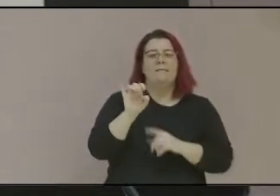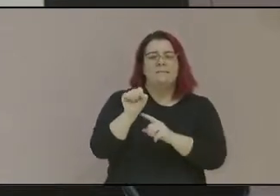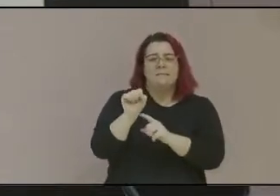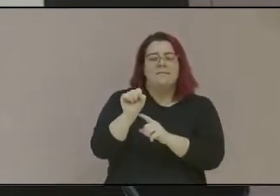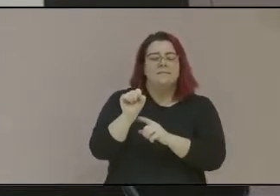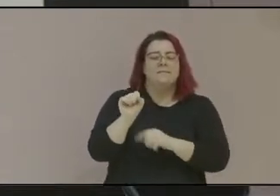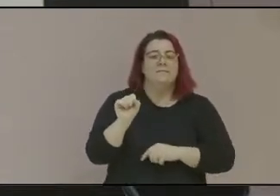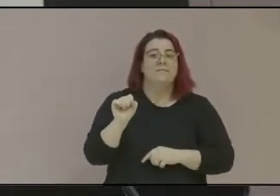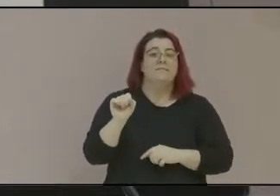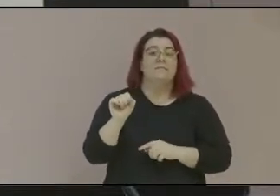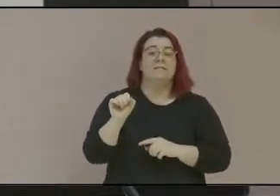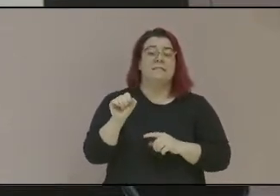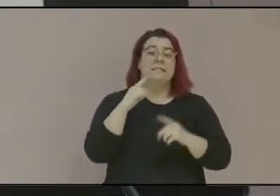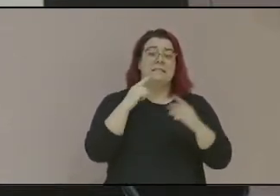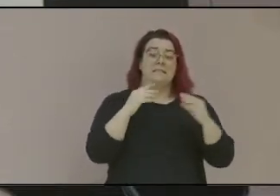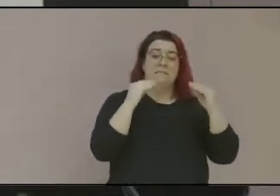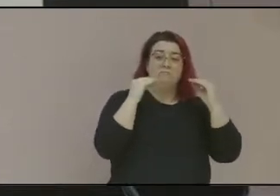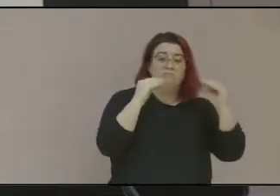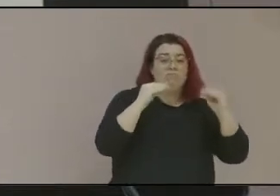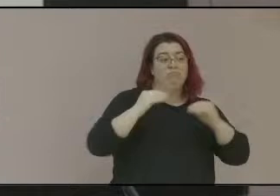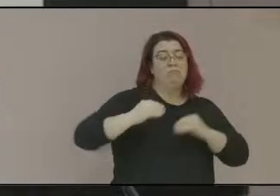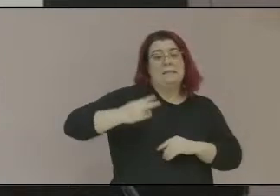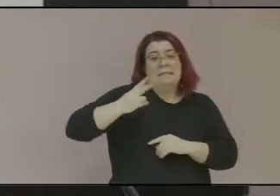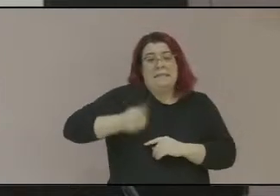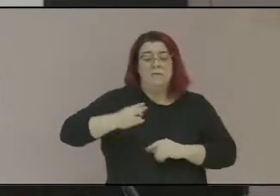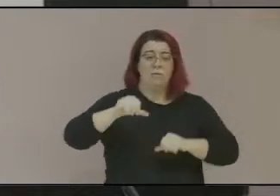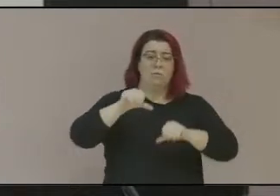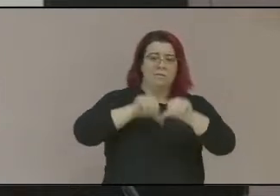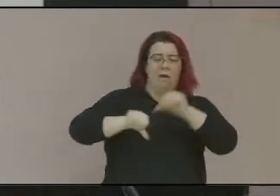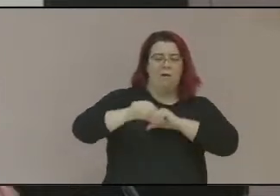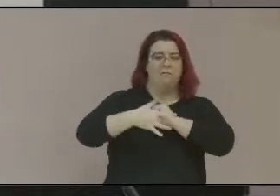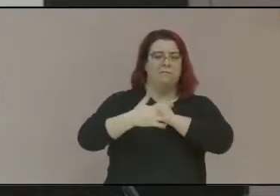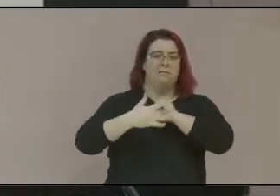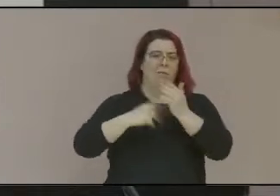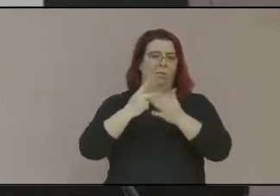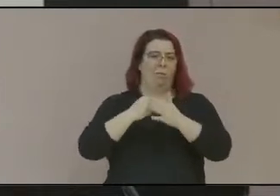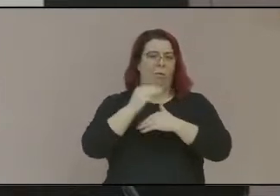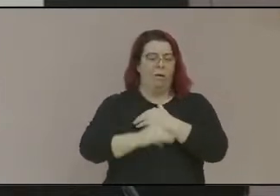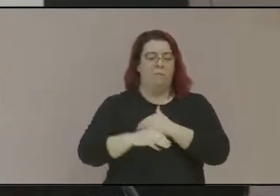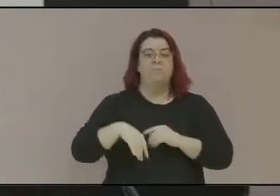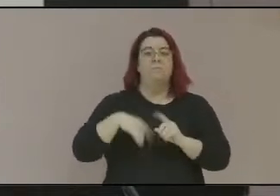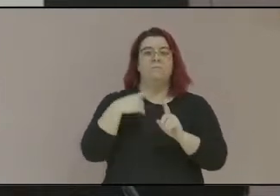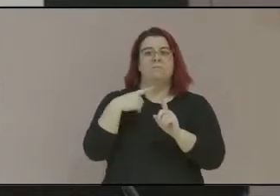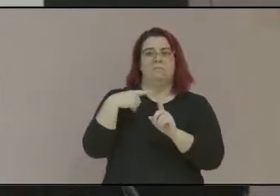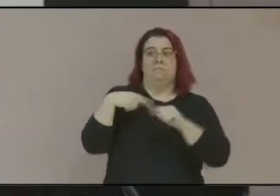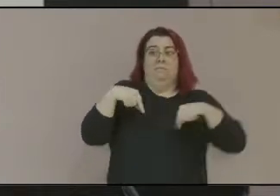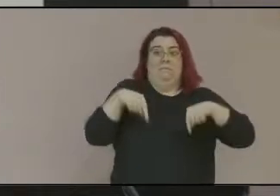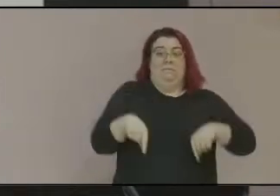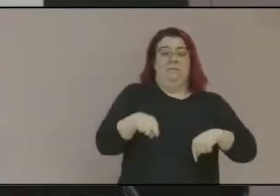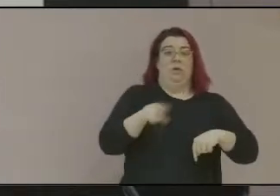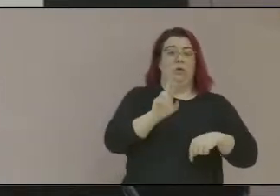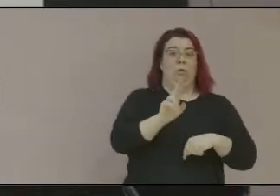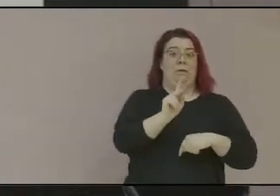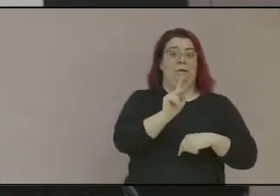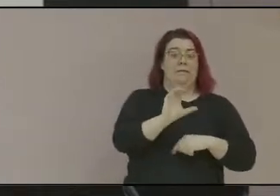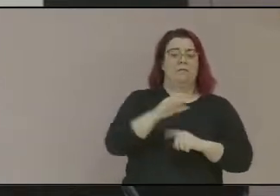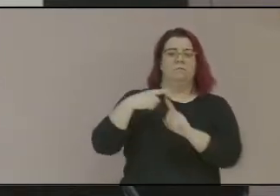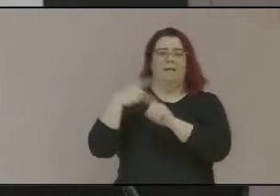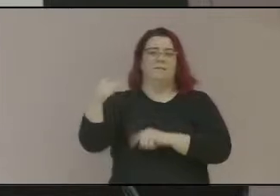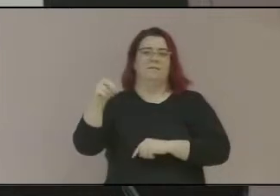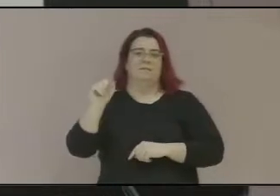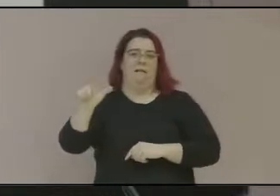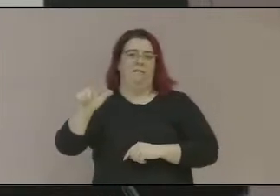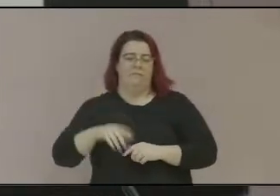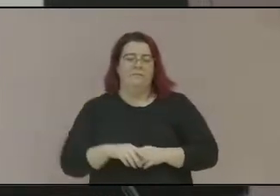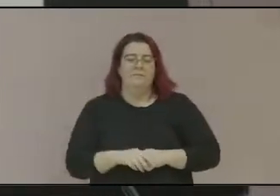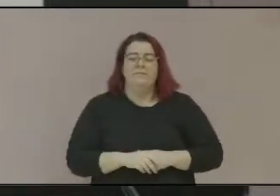teaches in the History of Science and Technology program here at King's and also in Dalhousie's History Department. And his most